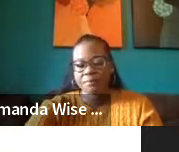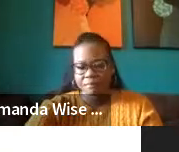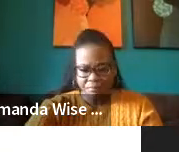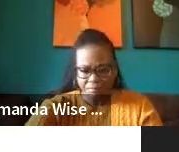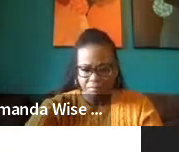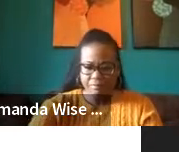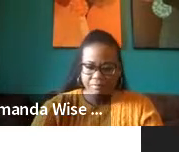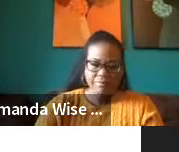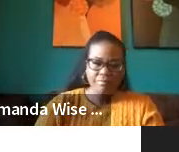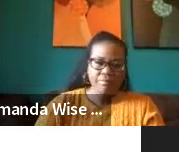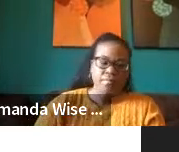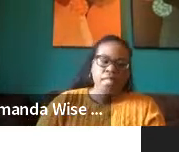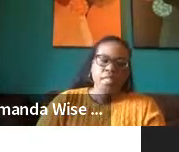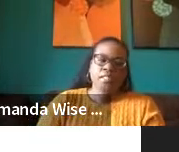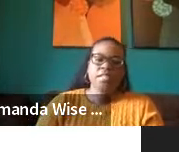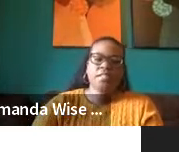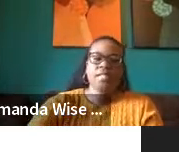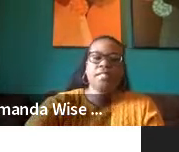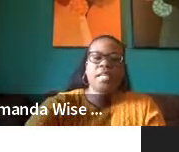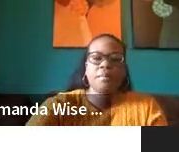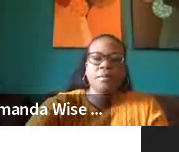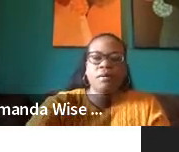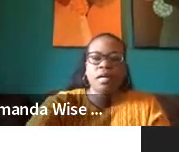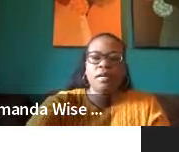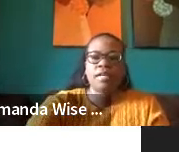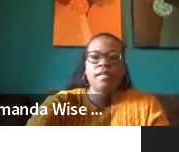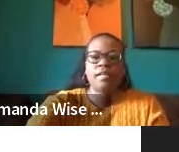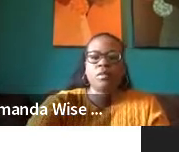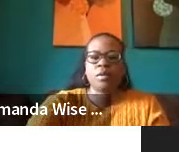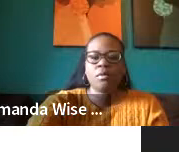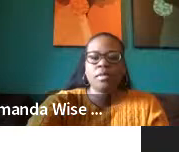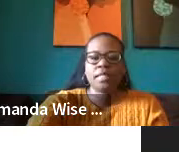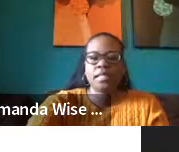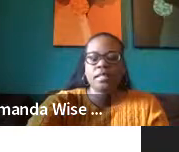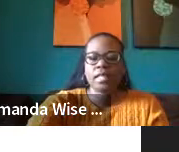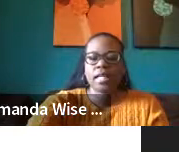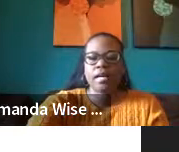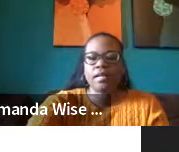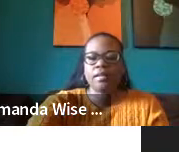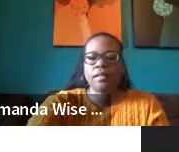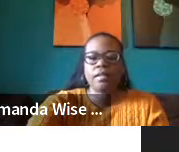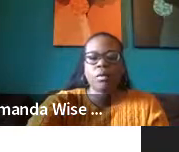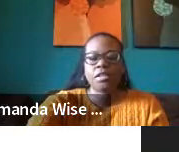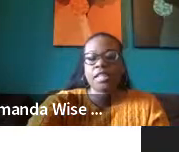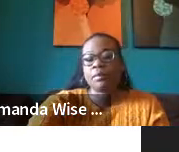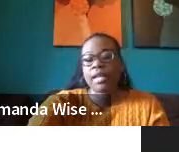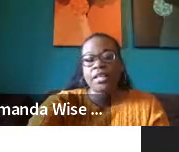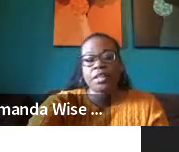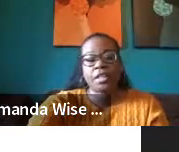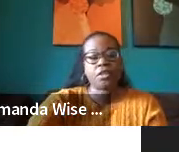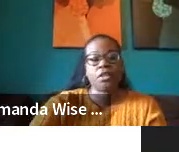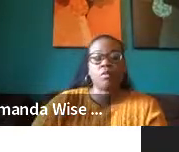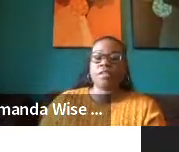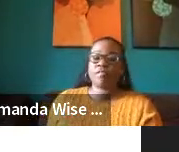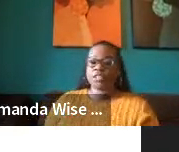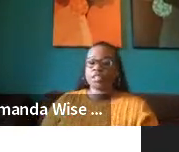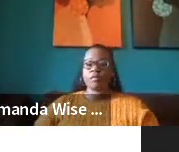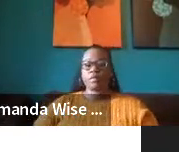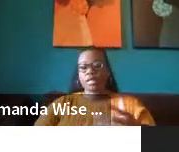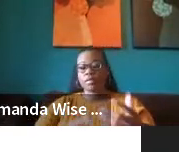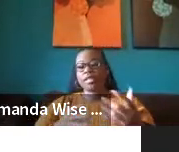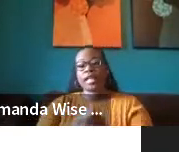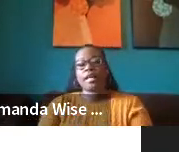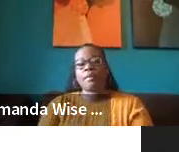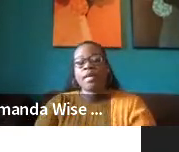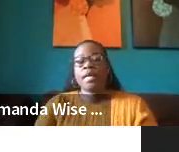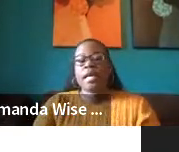code. So here's an example of someone who attended the workshop last year. Karina Fish did a